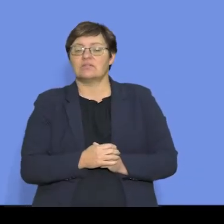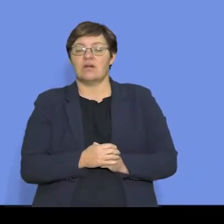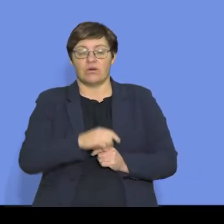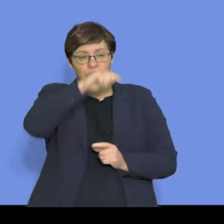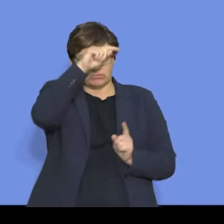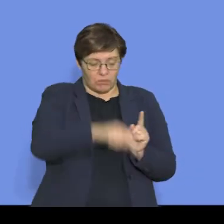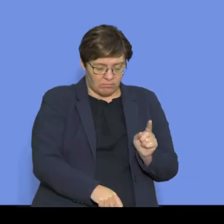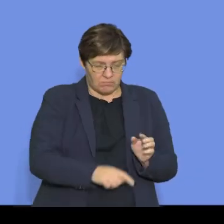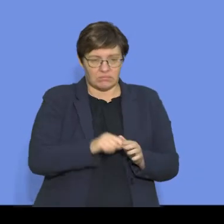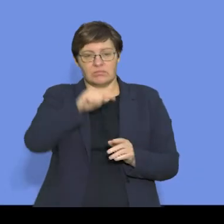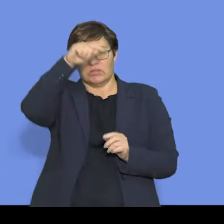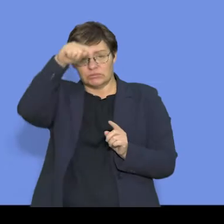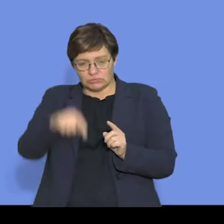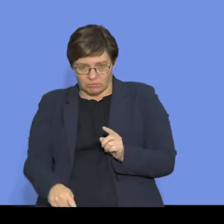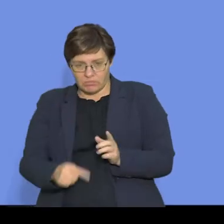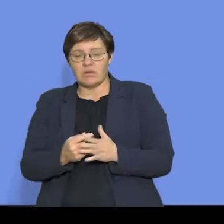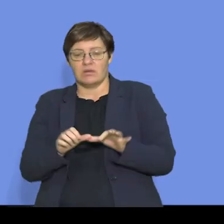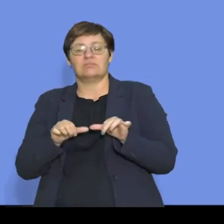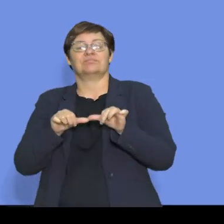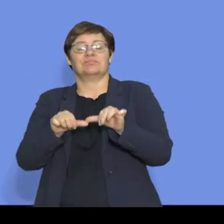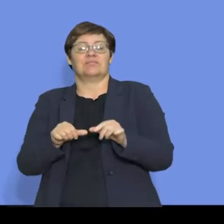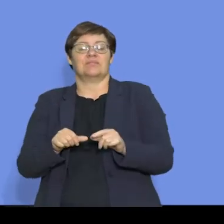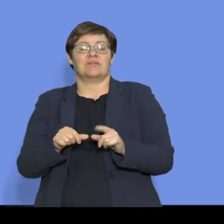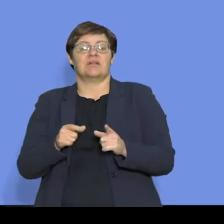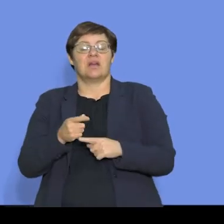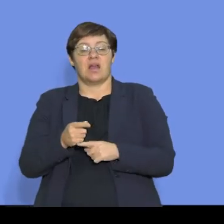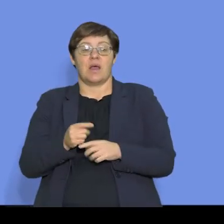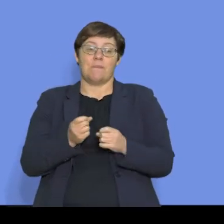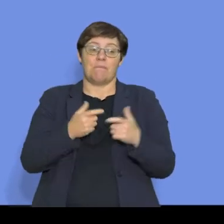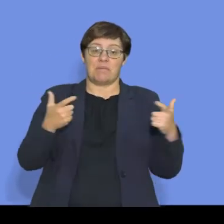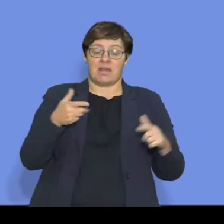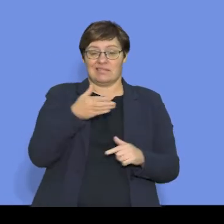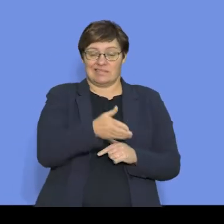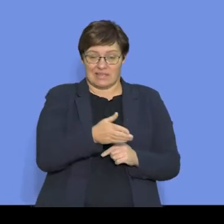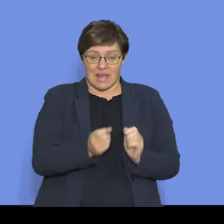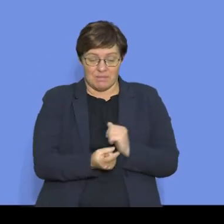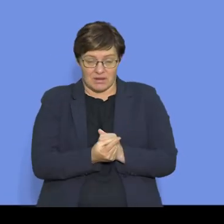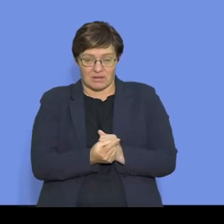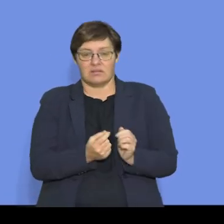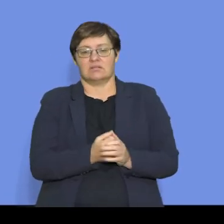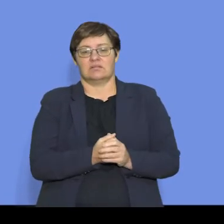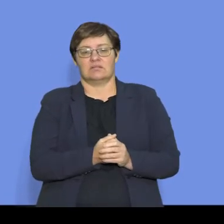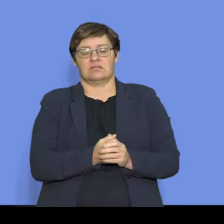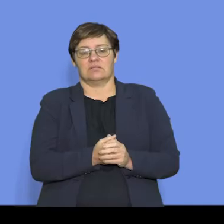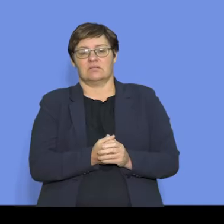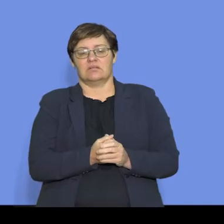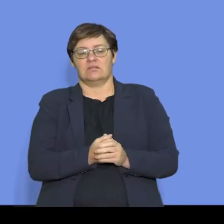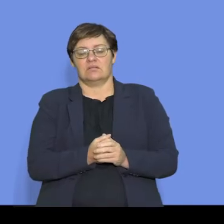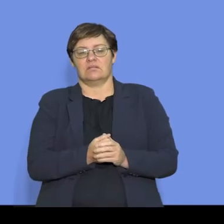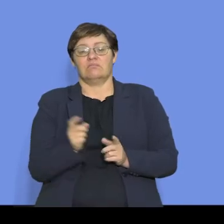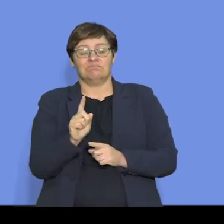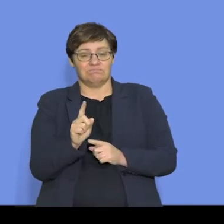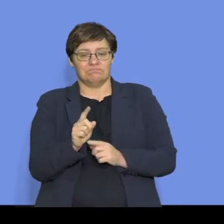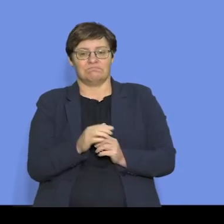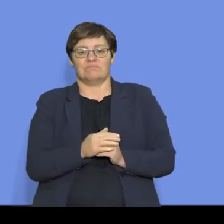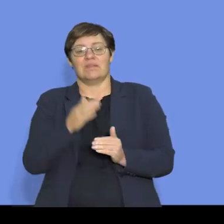it shows when a mass extinction is occurring, and the biggest mass extinction is the one which was at the end of